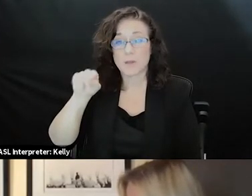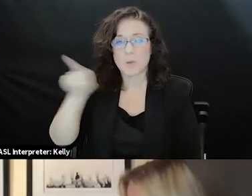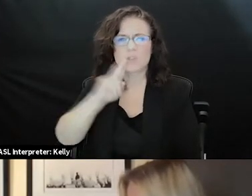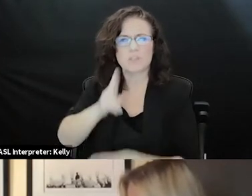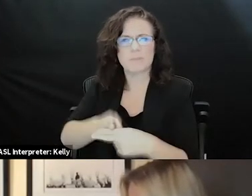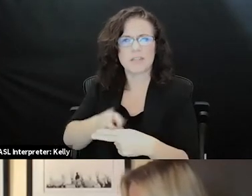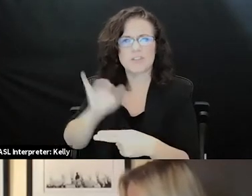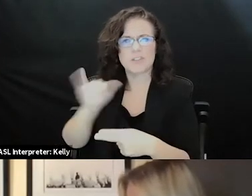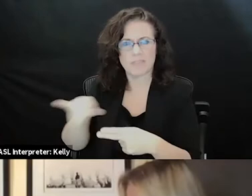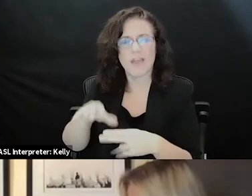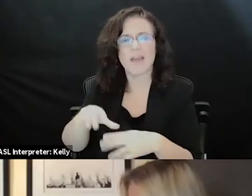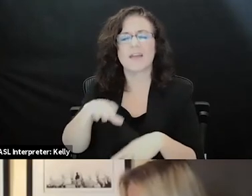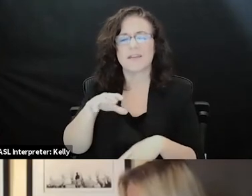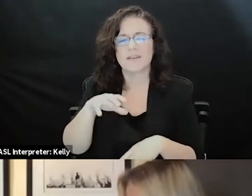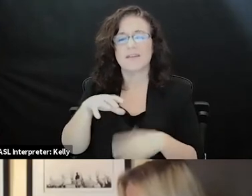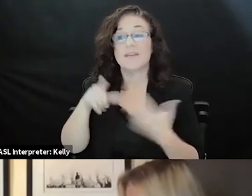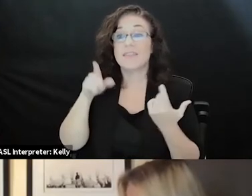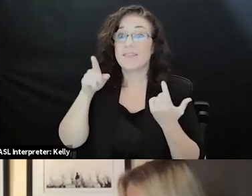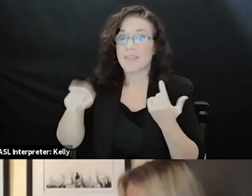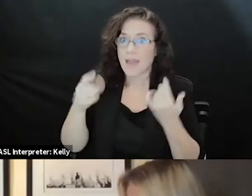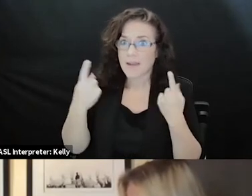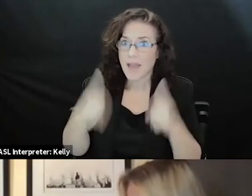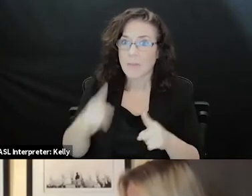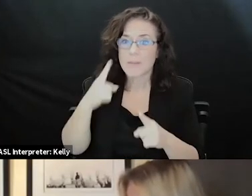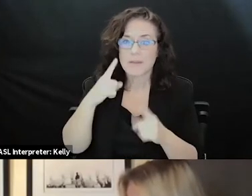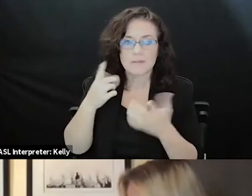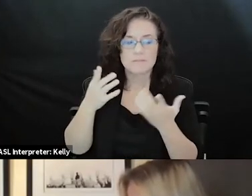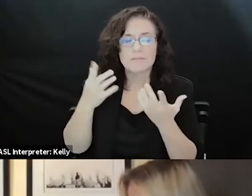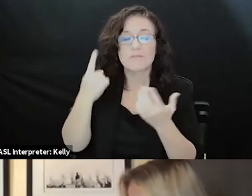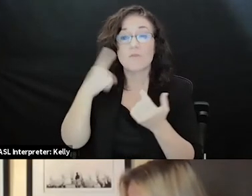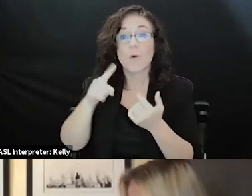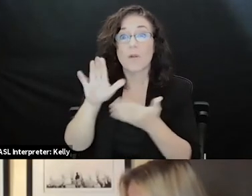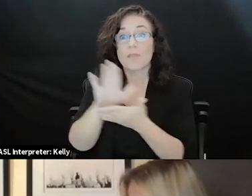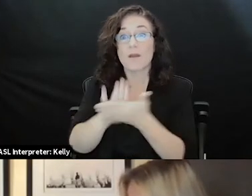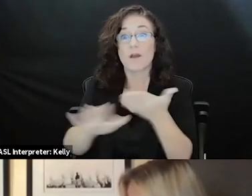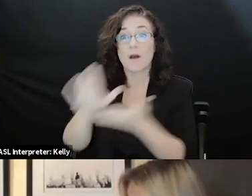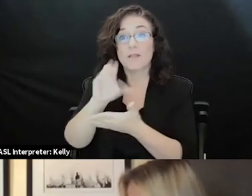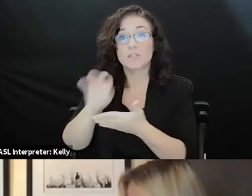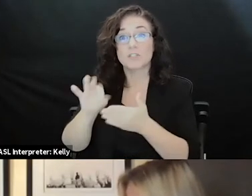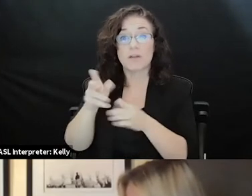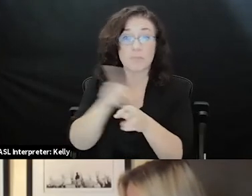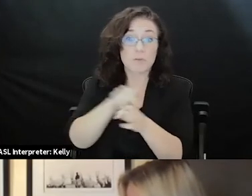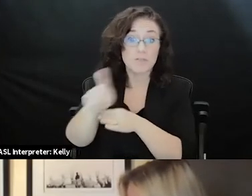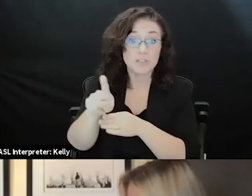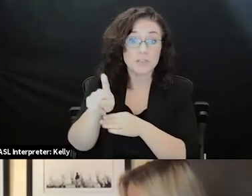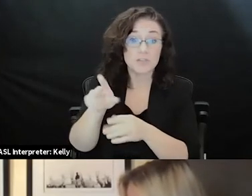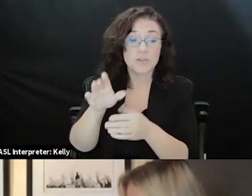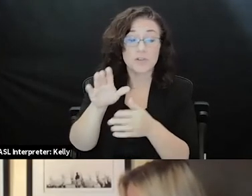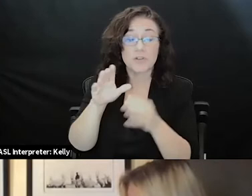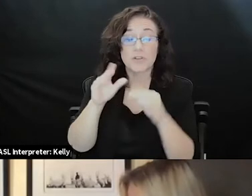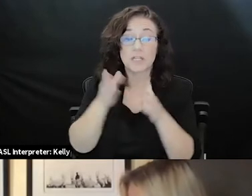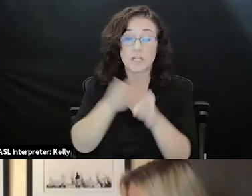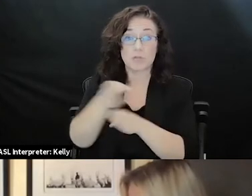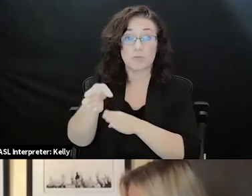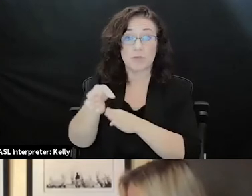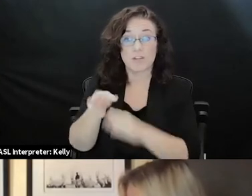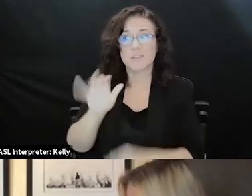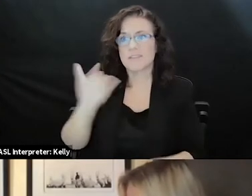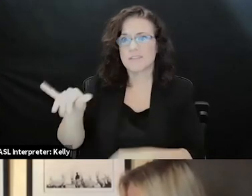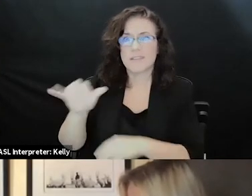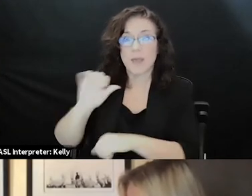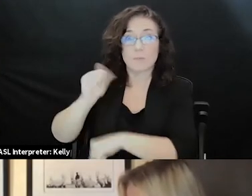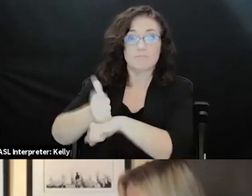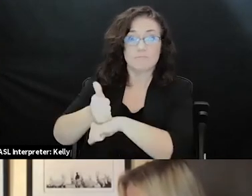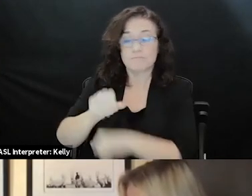regarding college and professional careers it was an outstanding evening and very well organized by maria